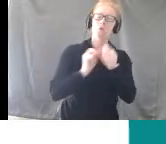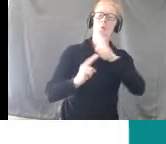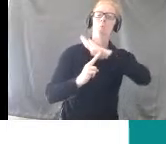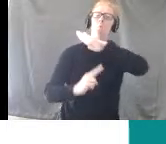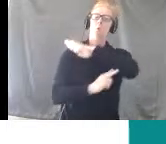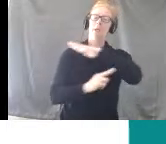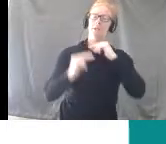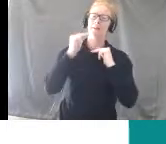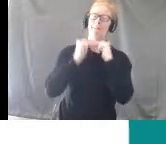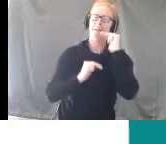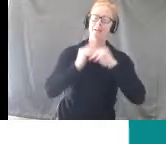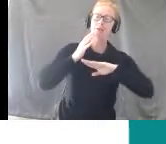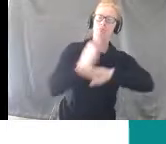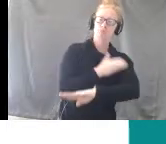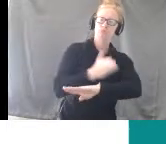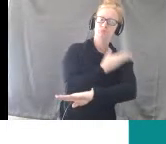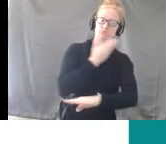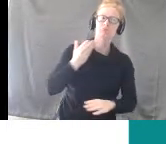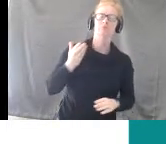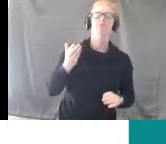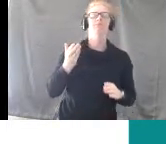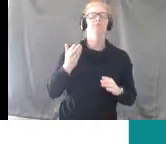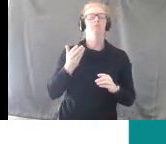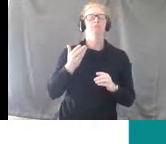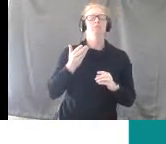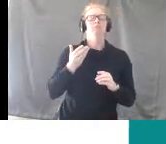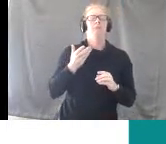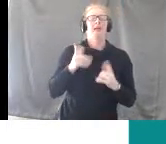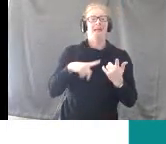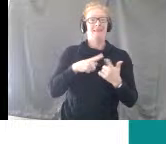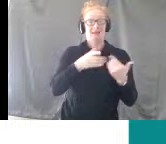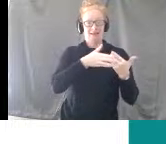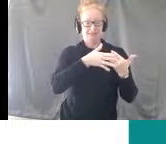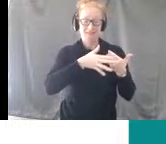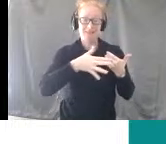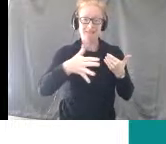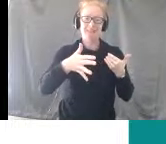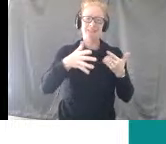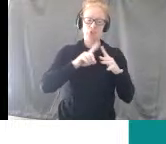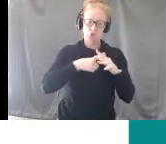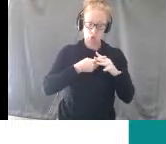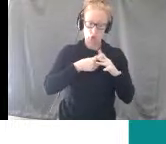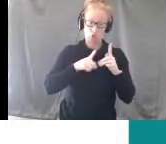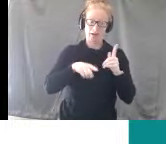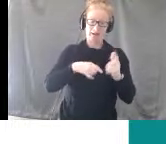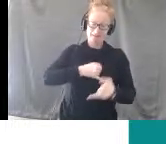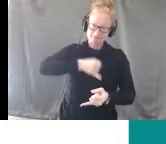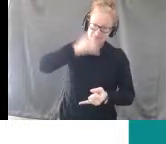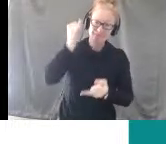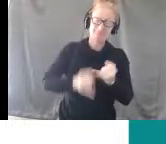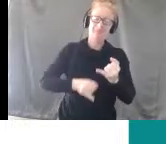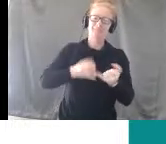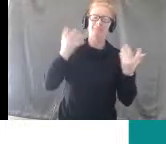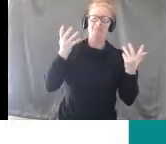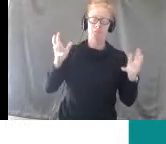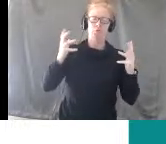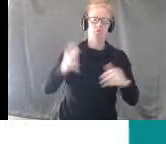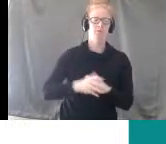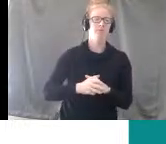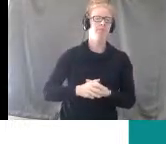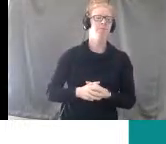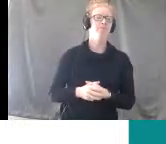this thing started and thus finished. So we also know that the bi-state